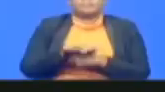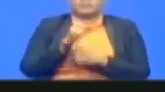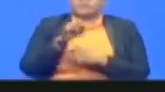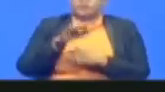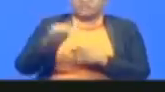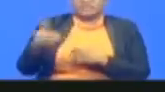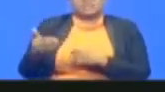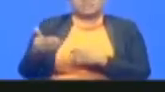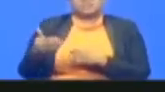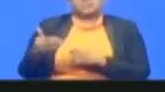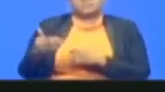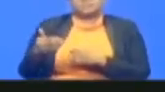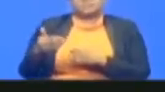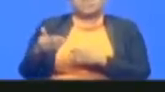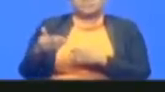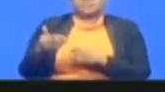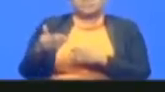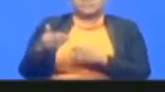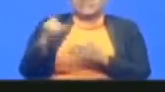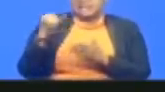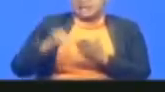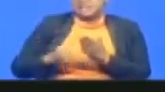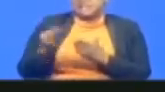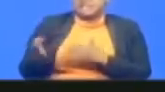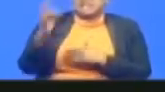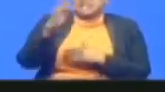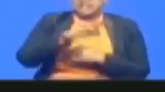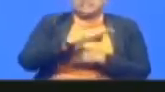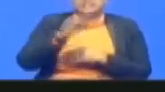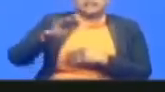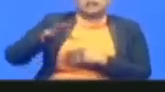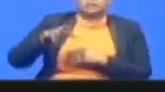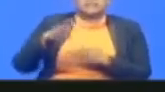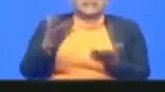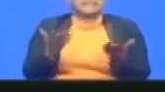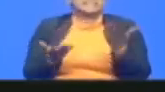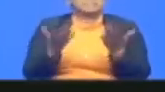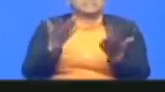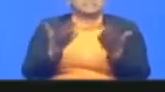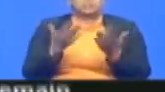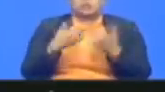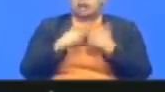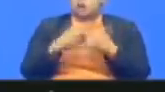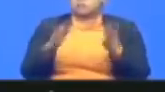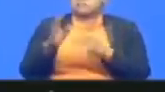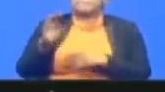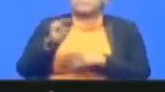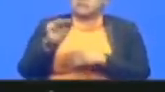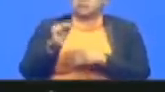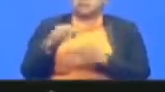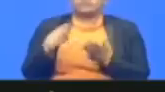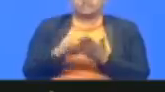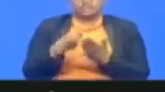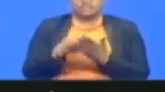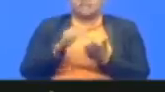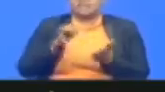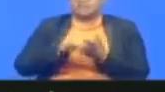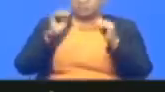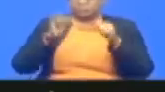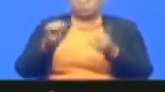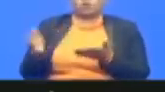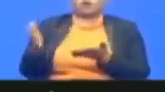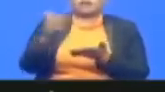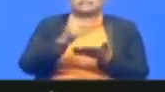city. In just the last 3 days, the county is estimated to have lost millions of shillings that would have been collected